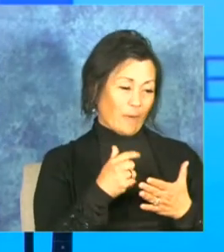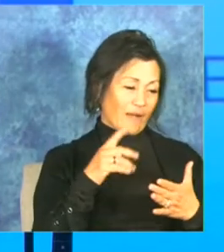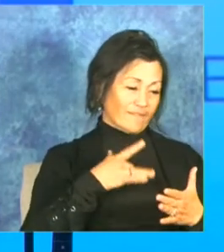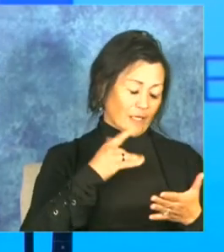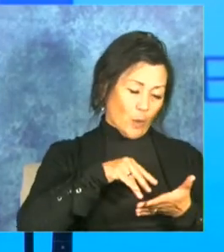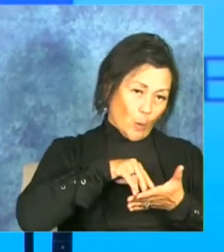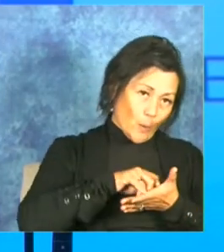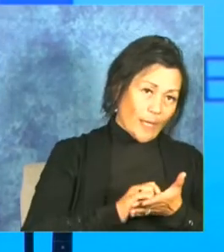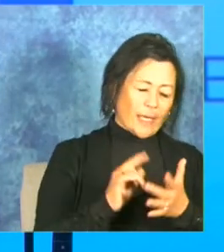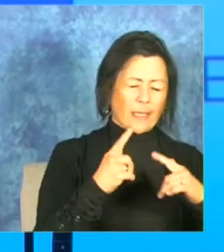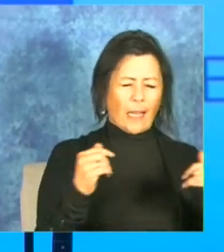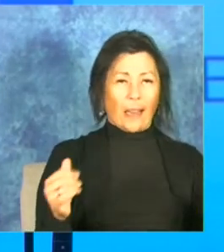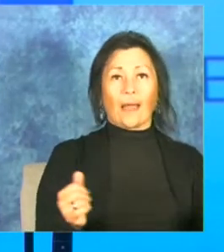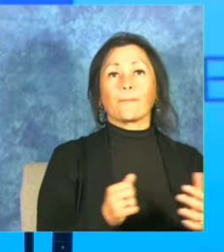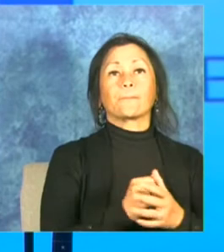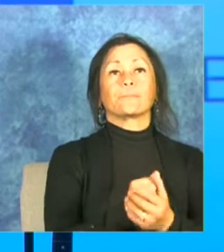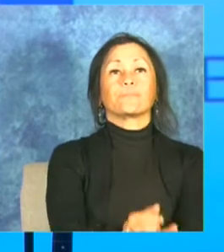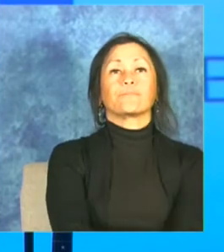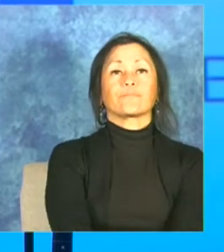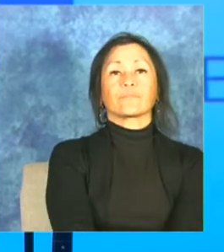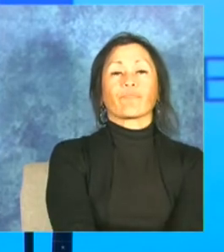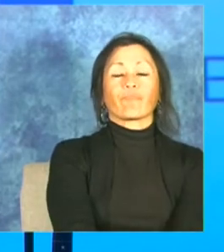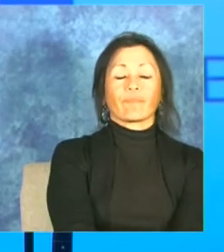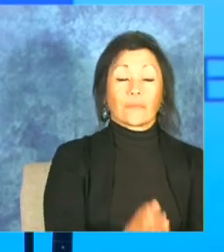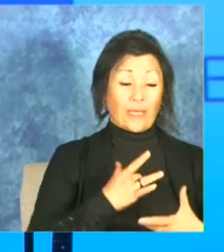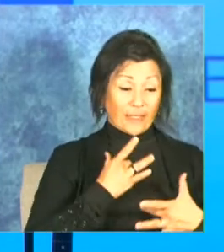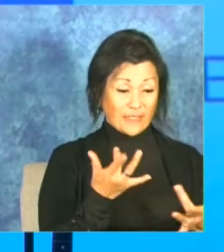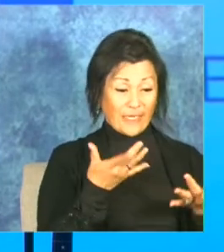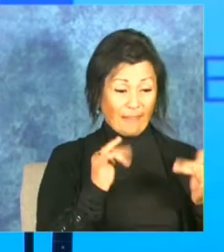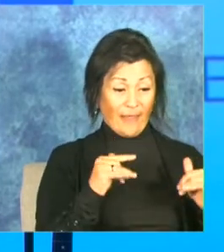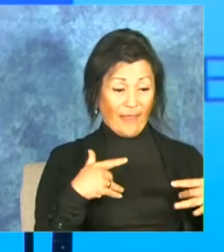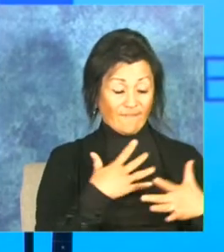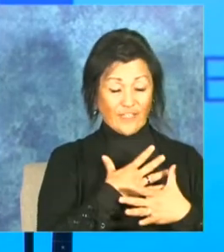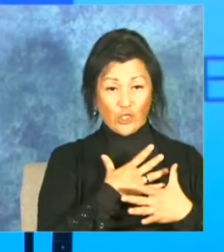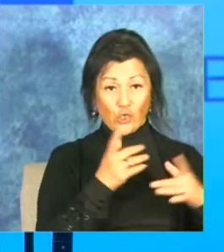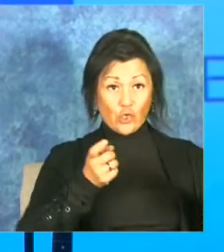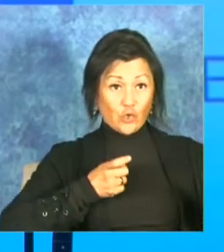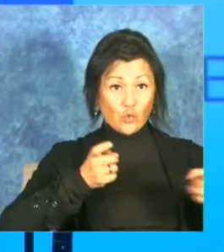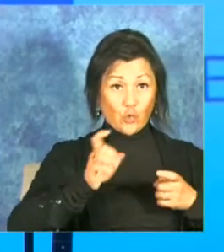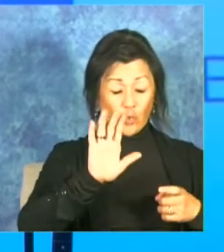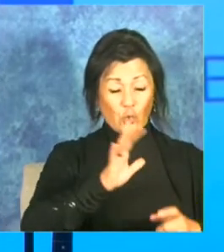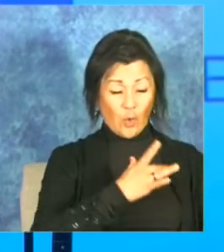vulnerability, of tendency to let fear grip your heart,